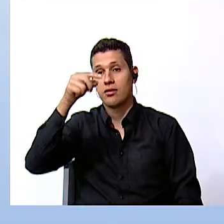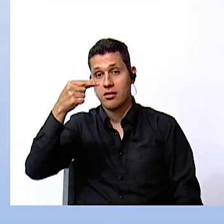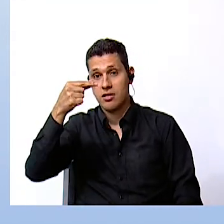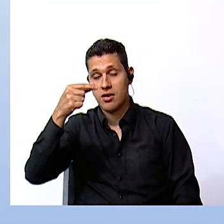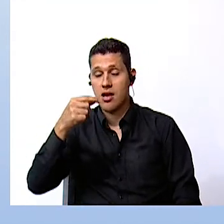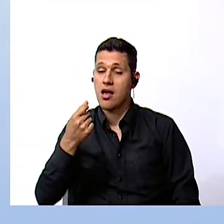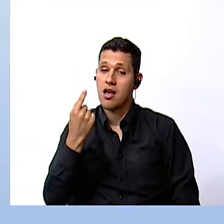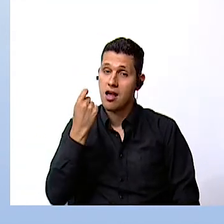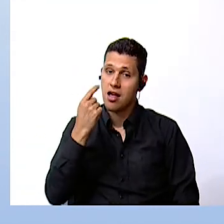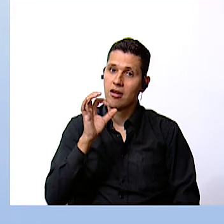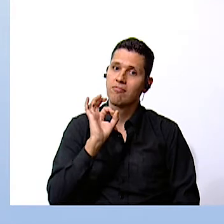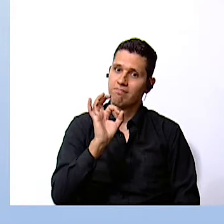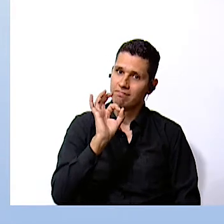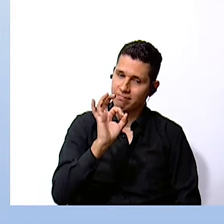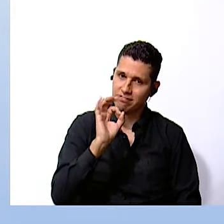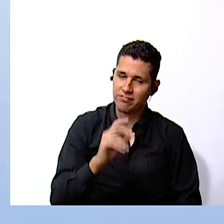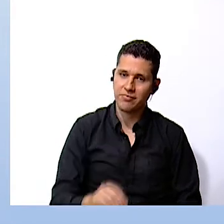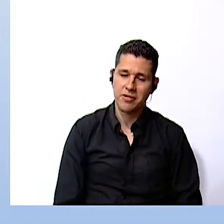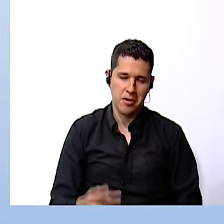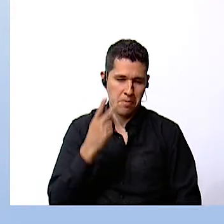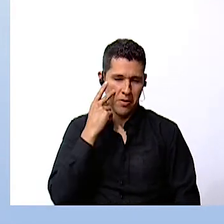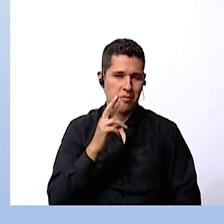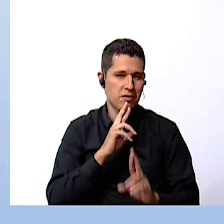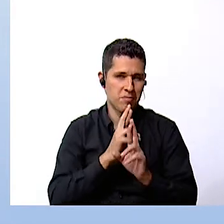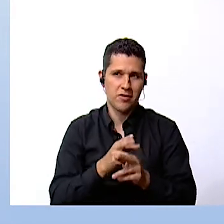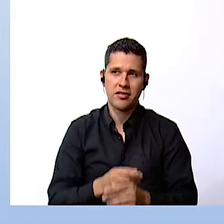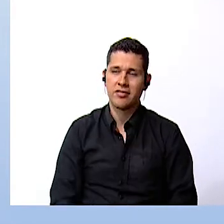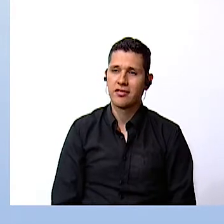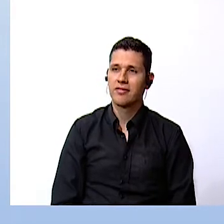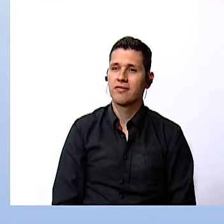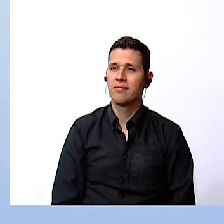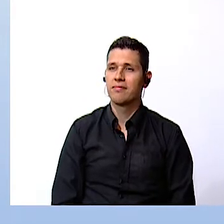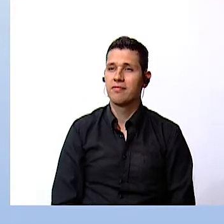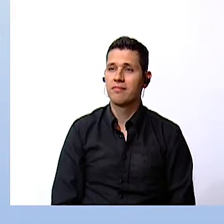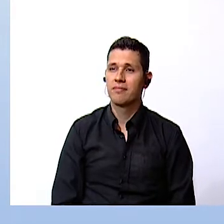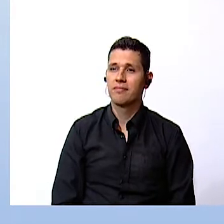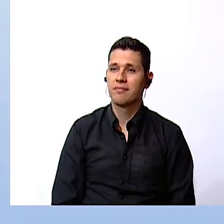planting. Okay, let's see the answers.